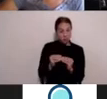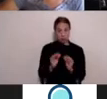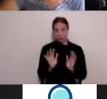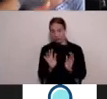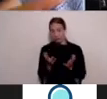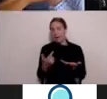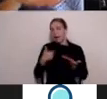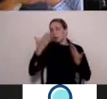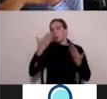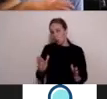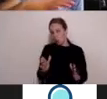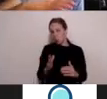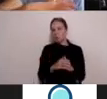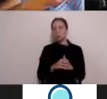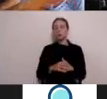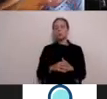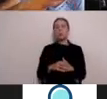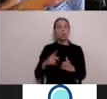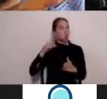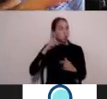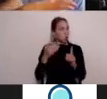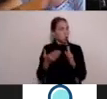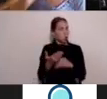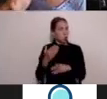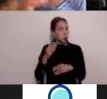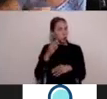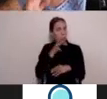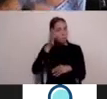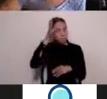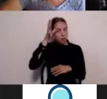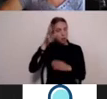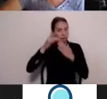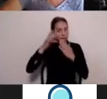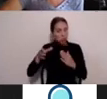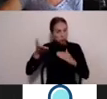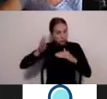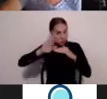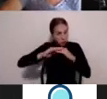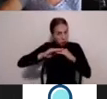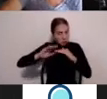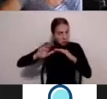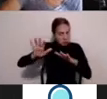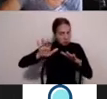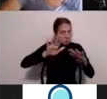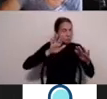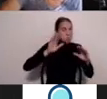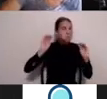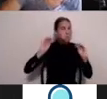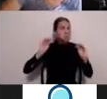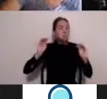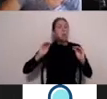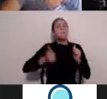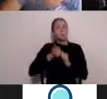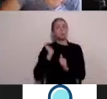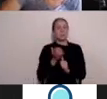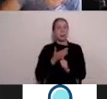heard through the parent leaders of an increase, more so than usual. I think a lot of our families have been on lockdown, but I